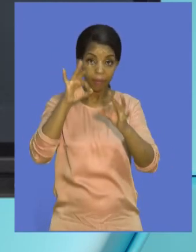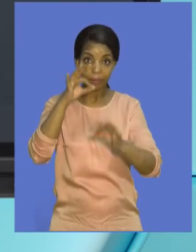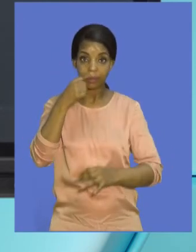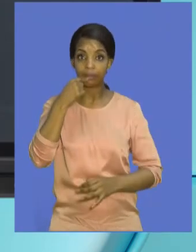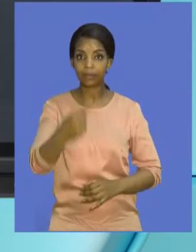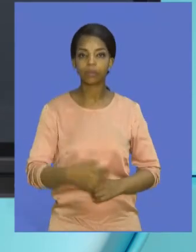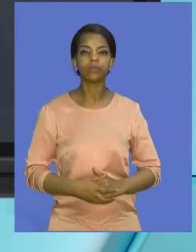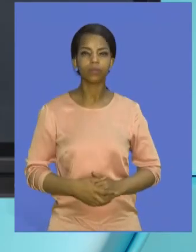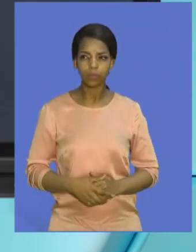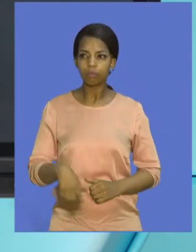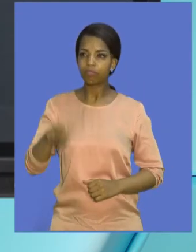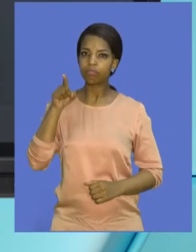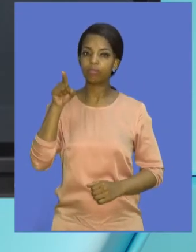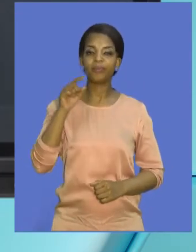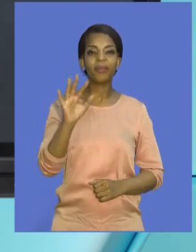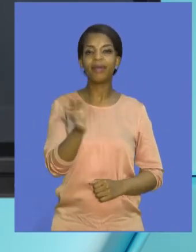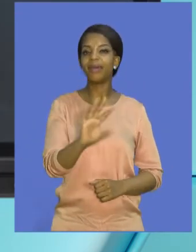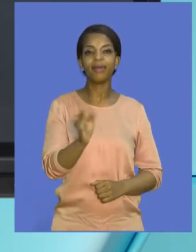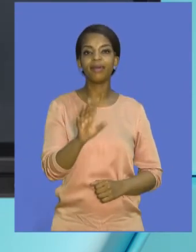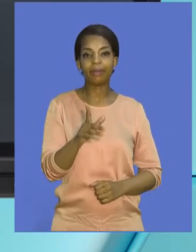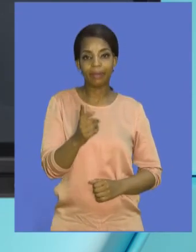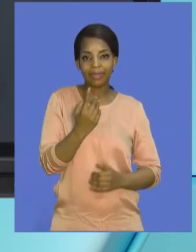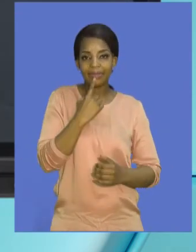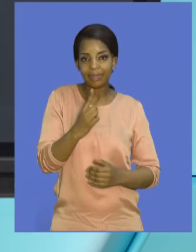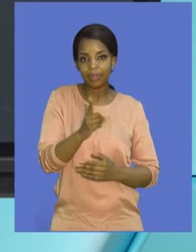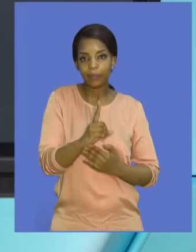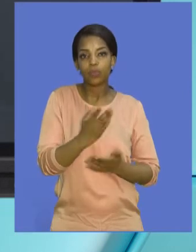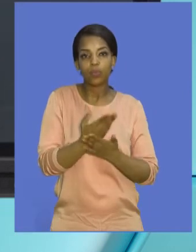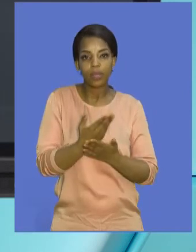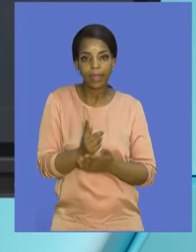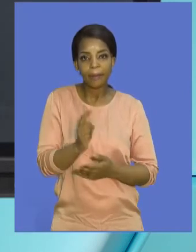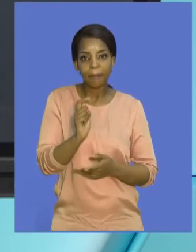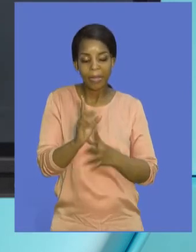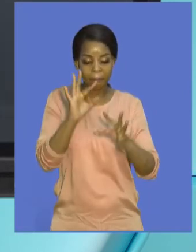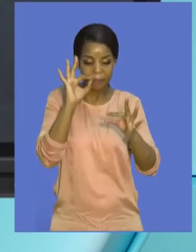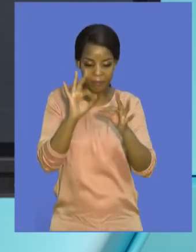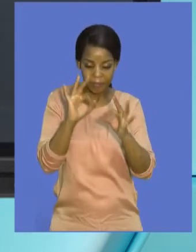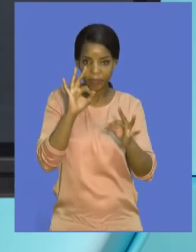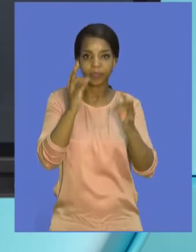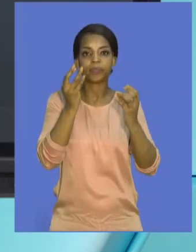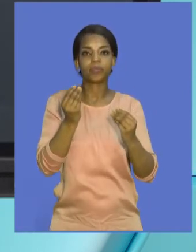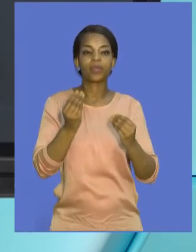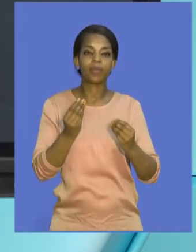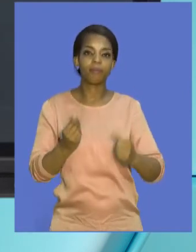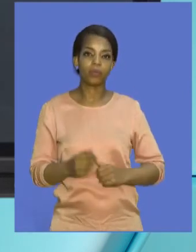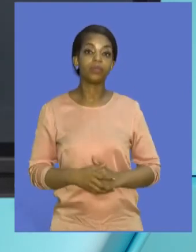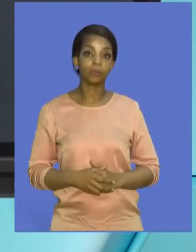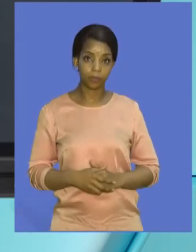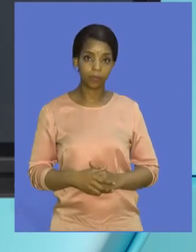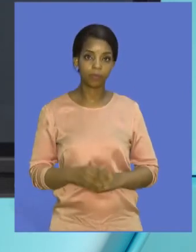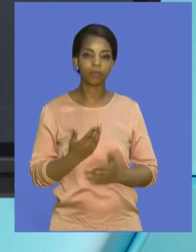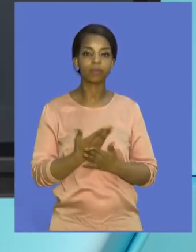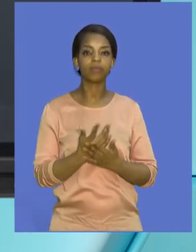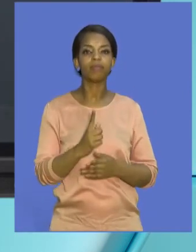actually a loan, because you can only pay a certain portion of it, and then the remainder you can only pay it over a